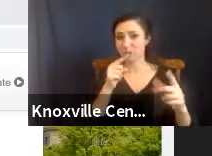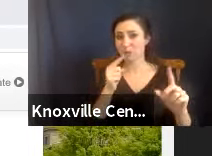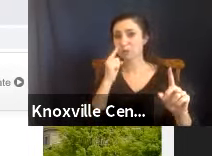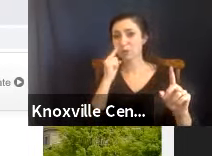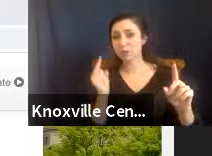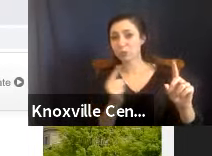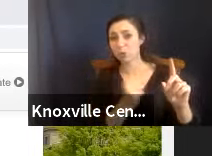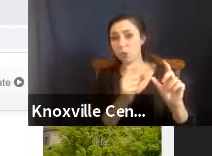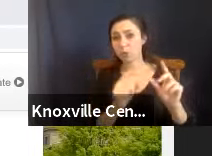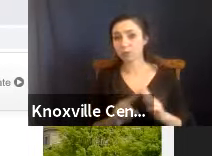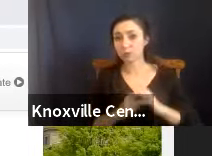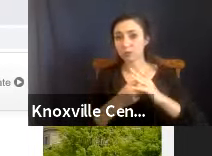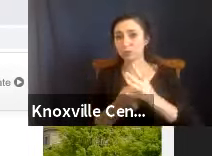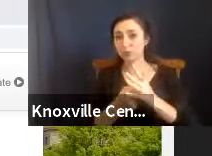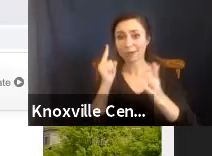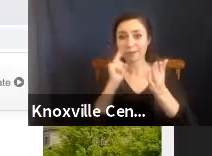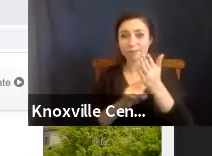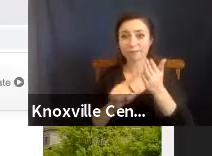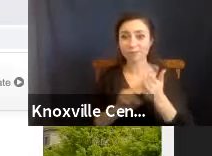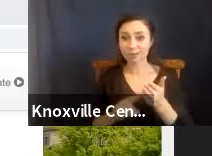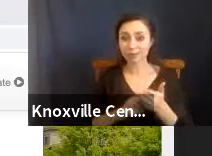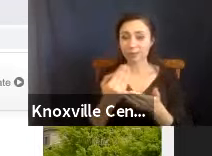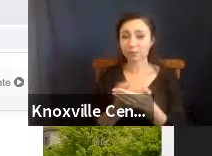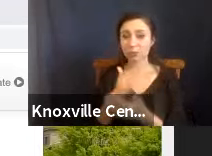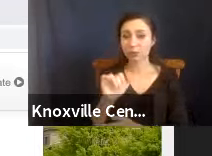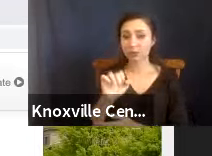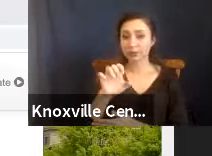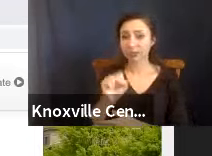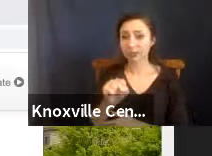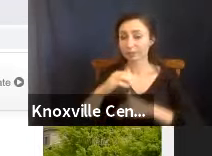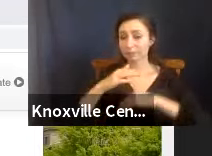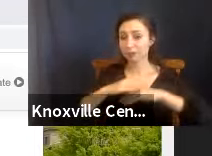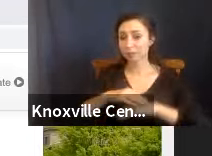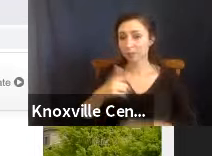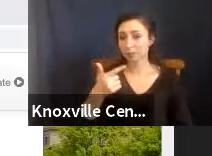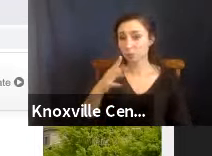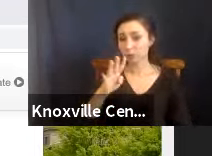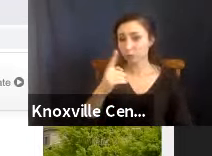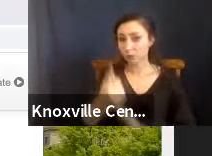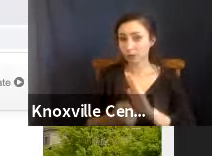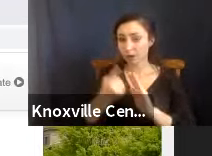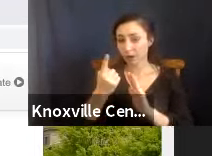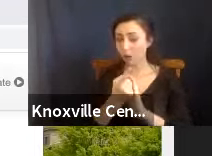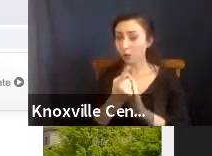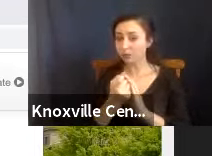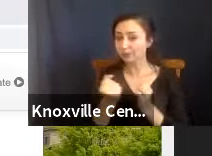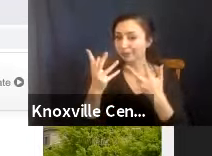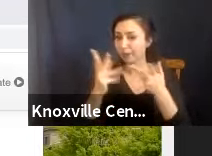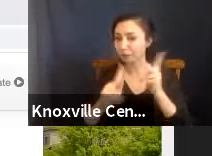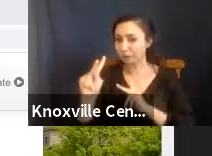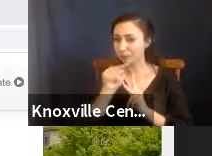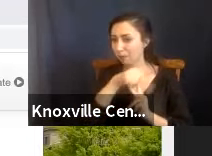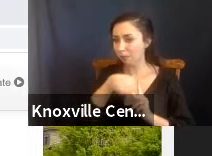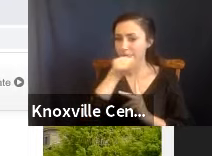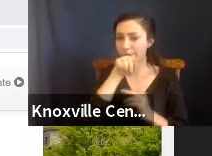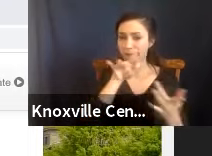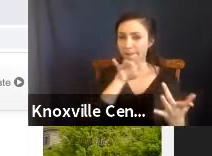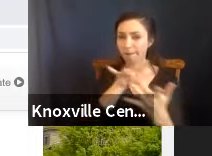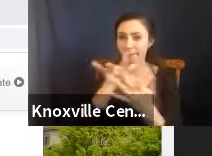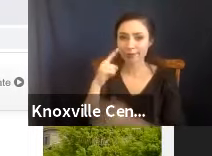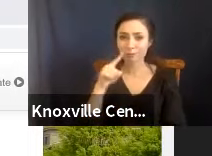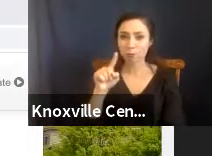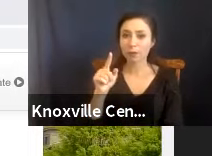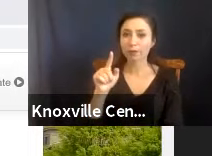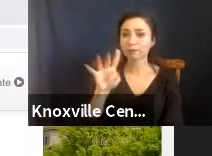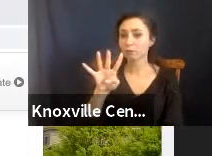initiate investigations for new cases within 24 hours and close contacts within 48 hours. We continue to be able to initiate investigations